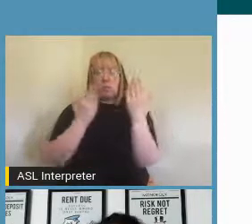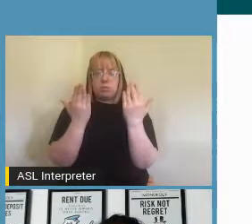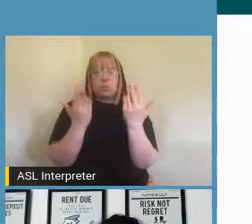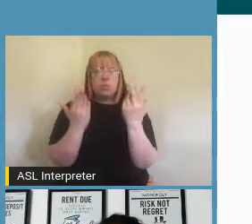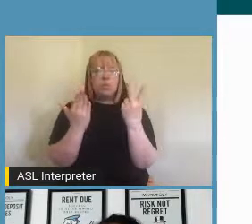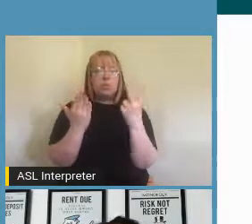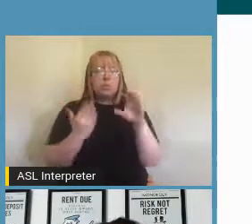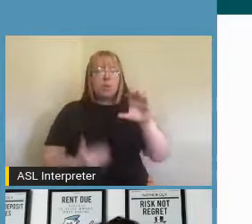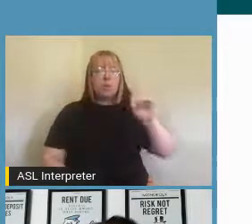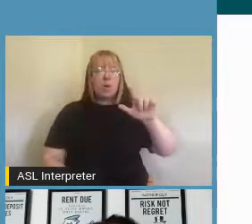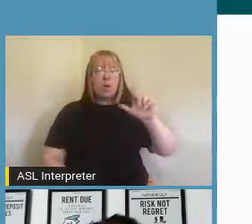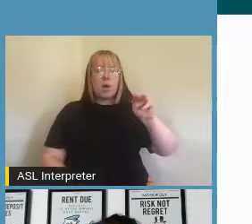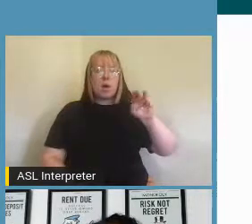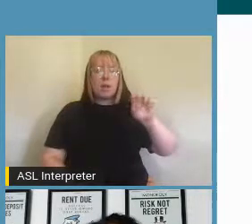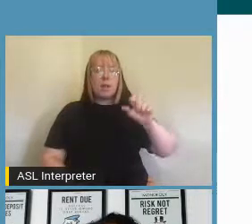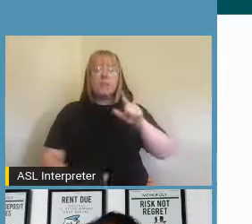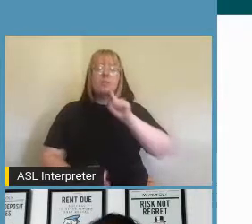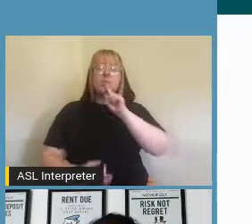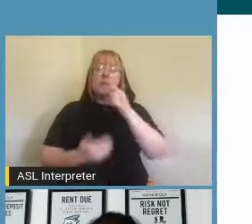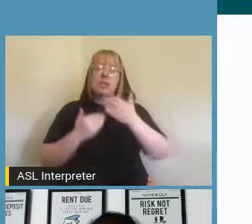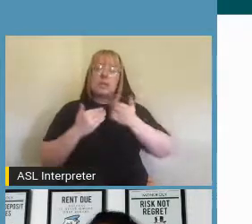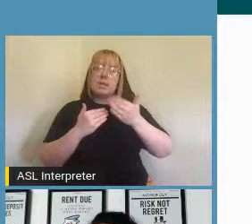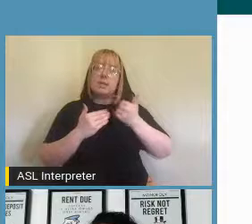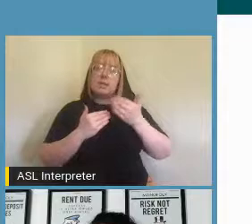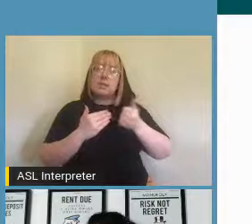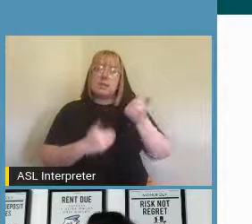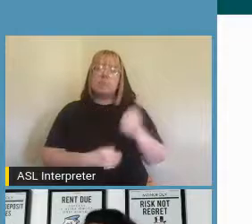your stakeholders who may need to weigh in and approve